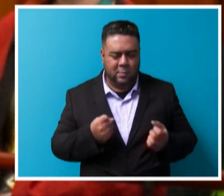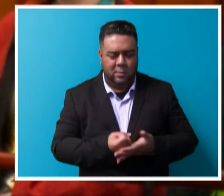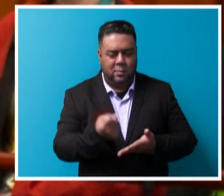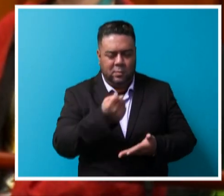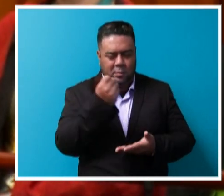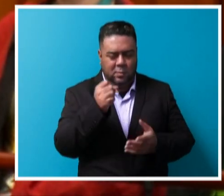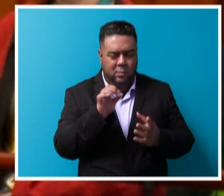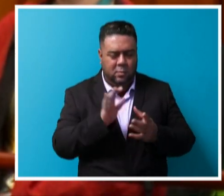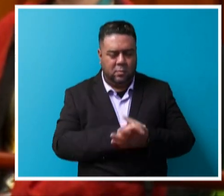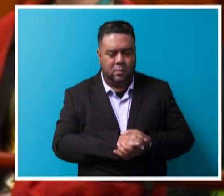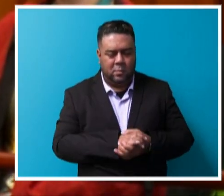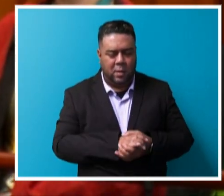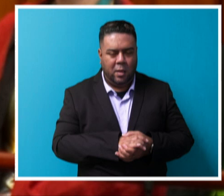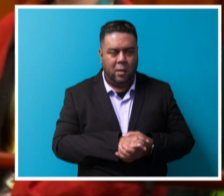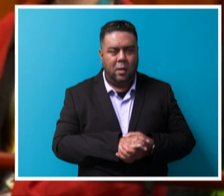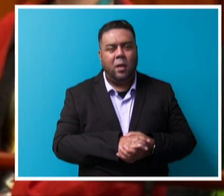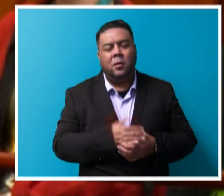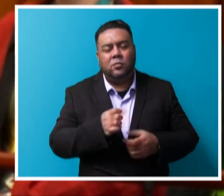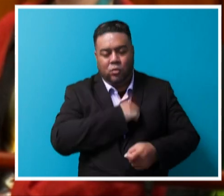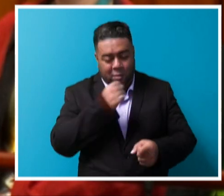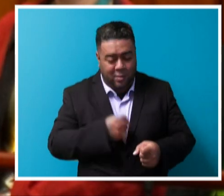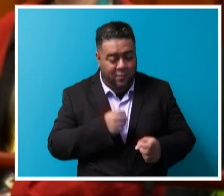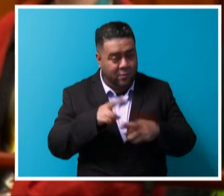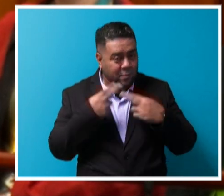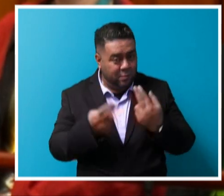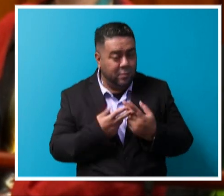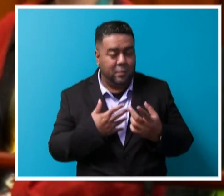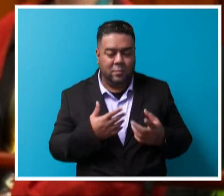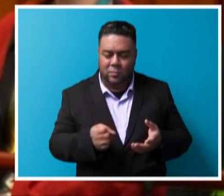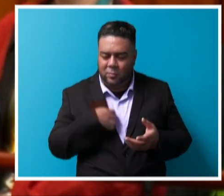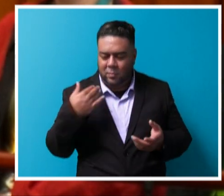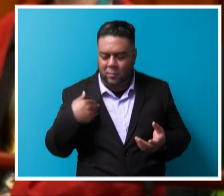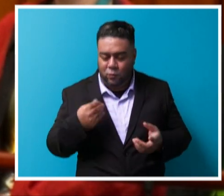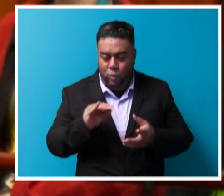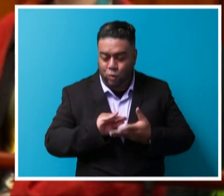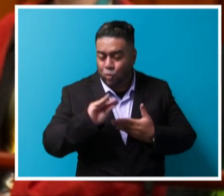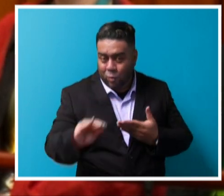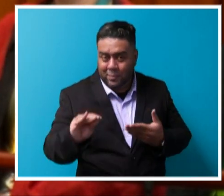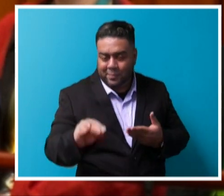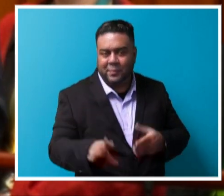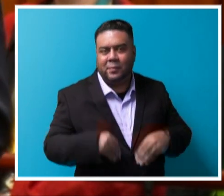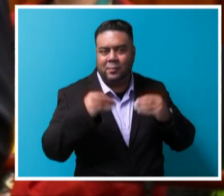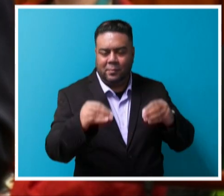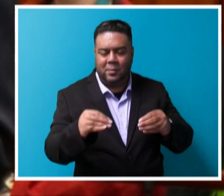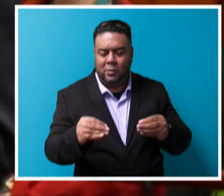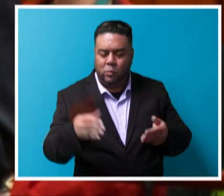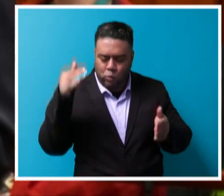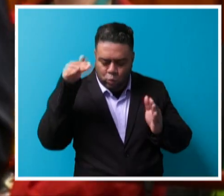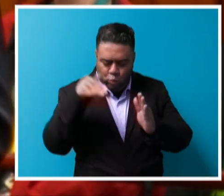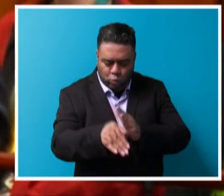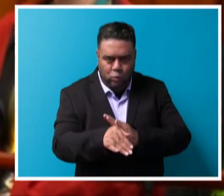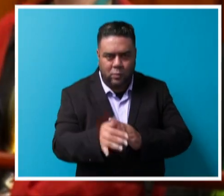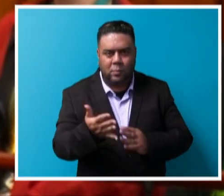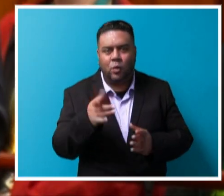healthy family strengthens our community, and every dollar invested in prevention today reduces the cost of treatment